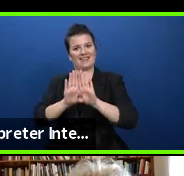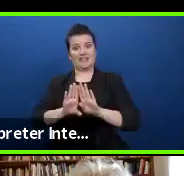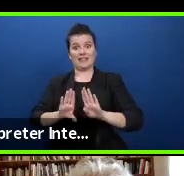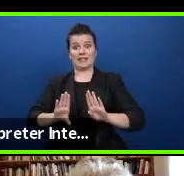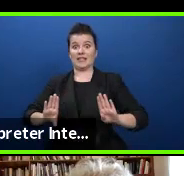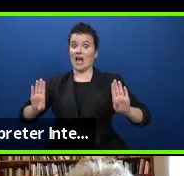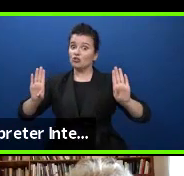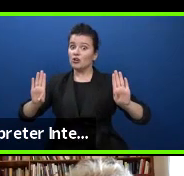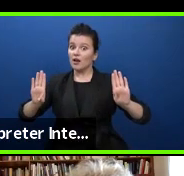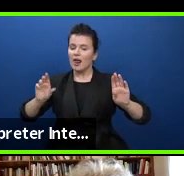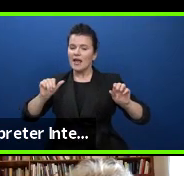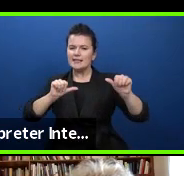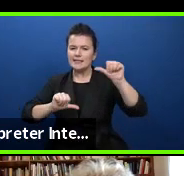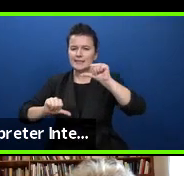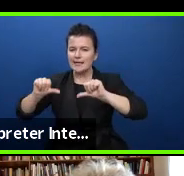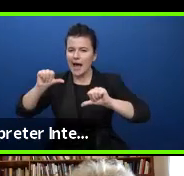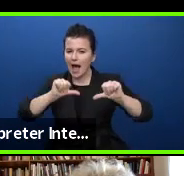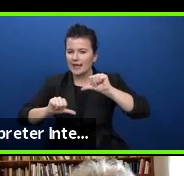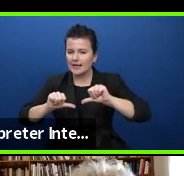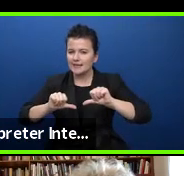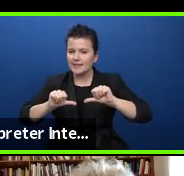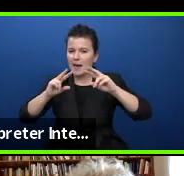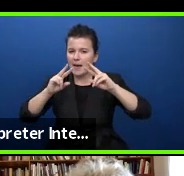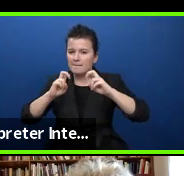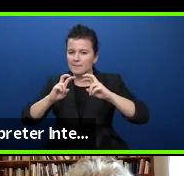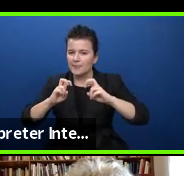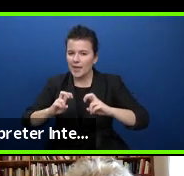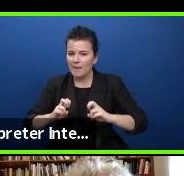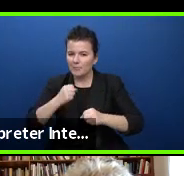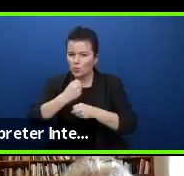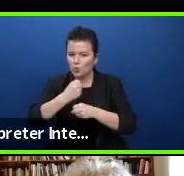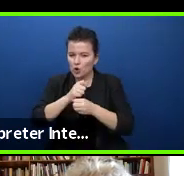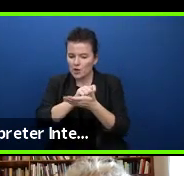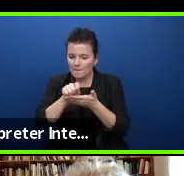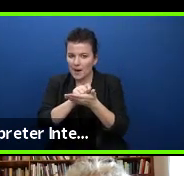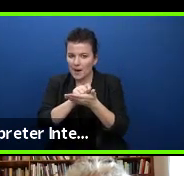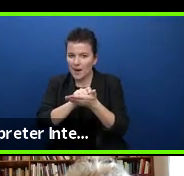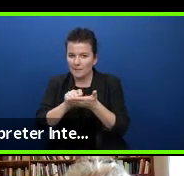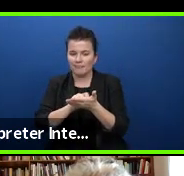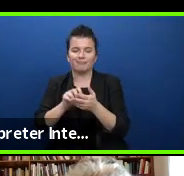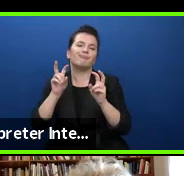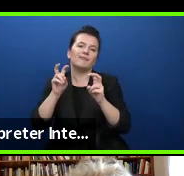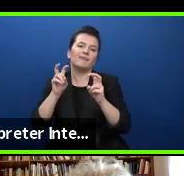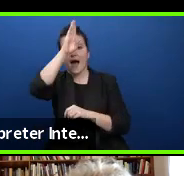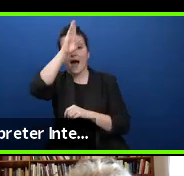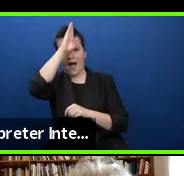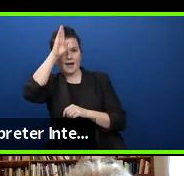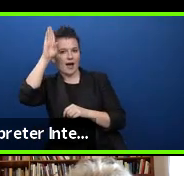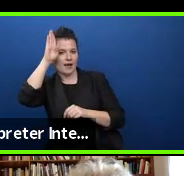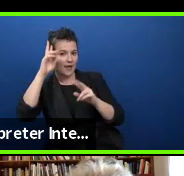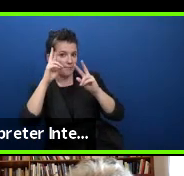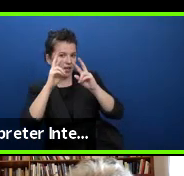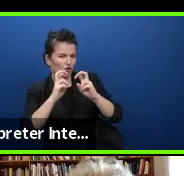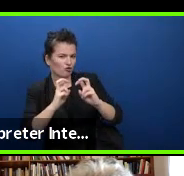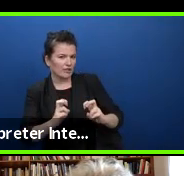works? So I guess the question is about the sort of more academic research science part of